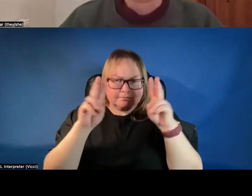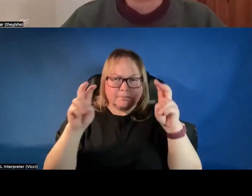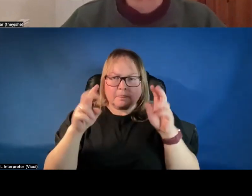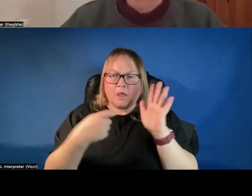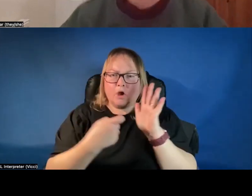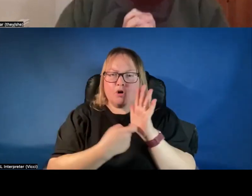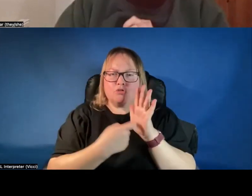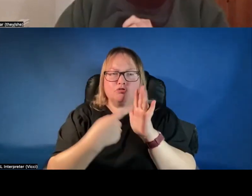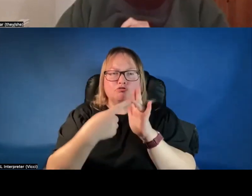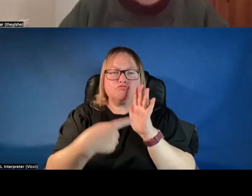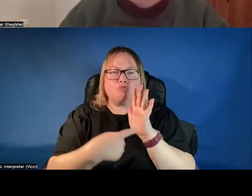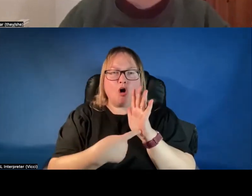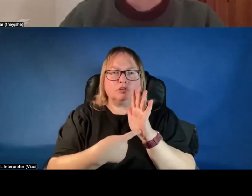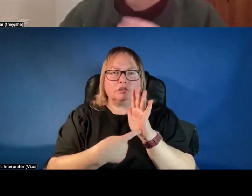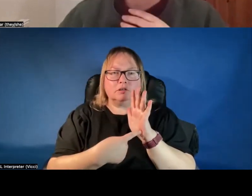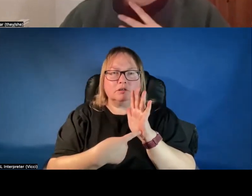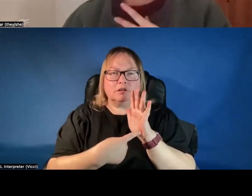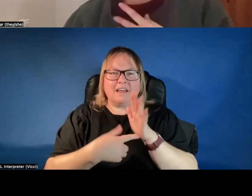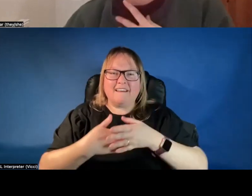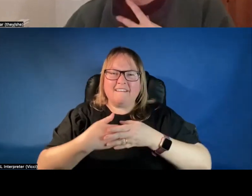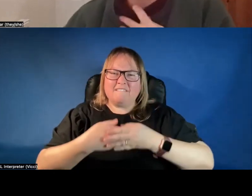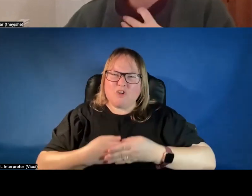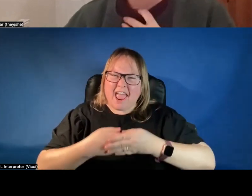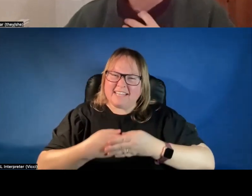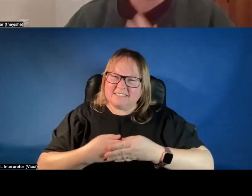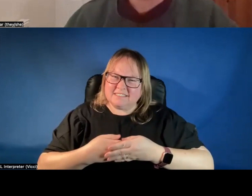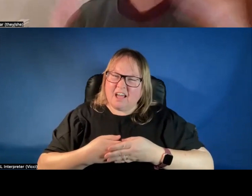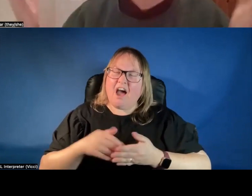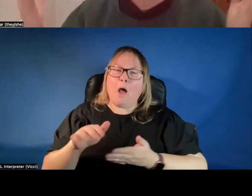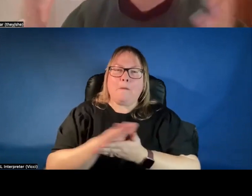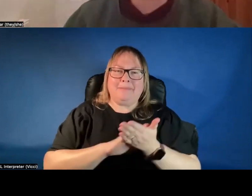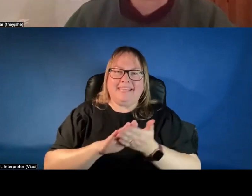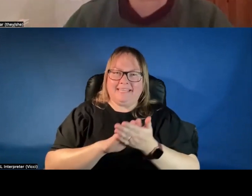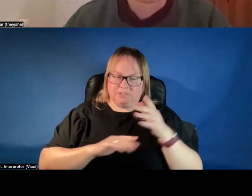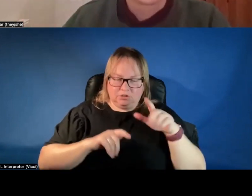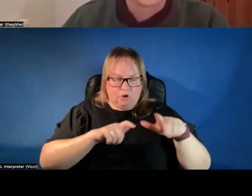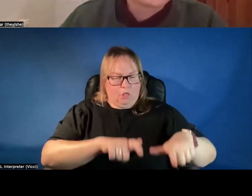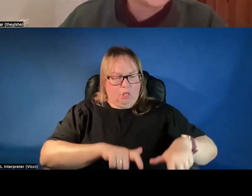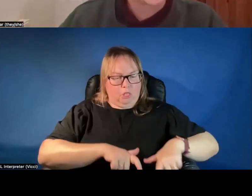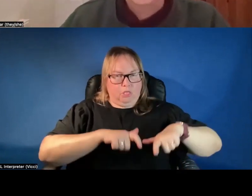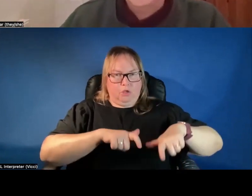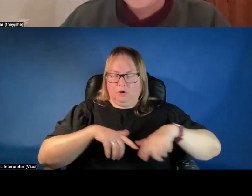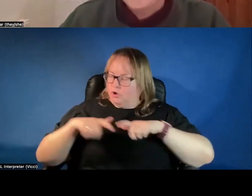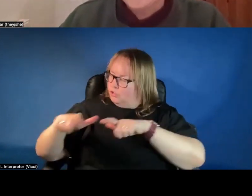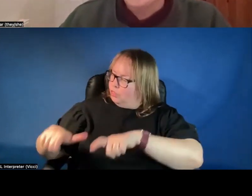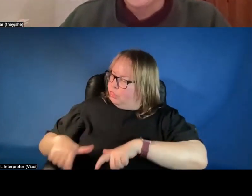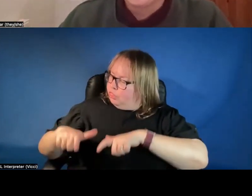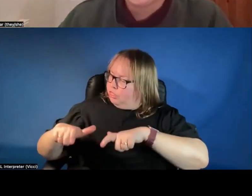beautiful term, friends that can rot together and fragment together and disintegrate together, perhaps.